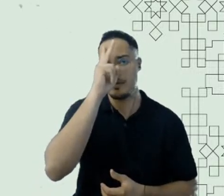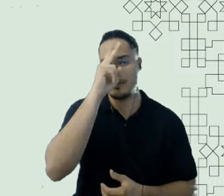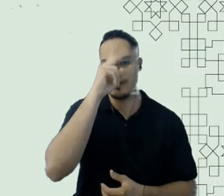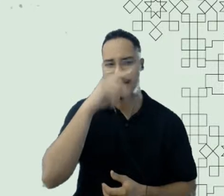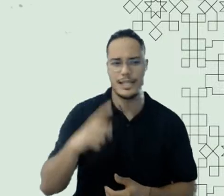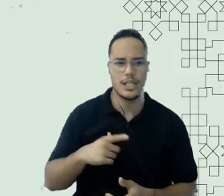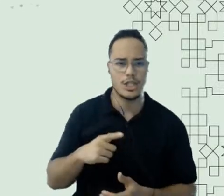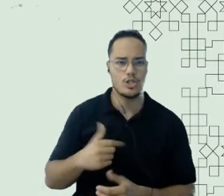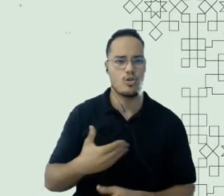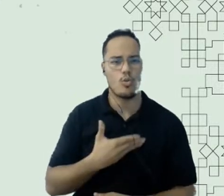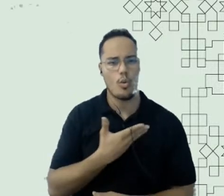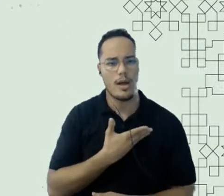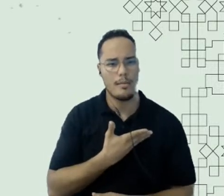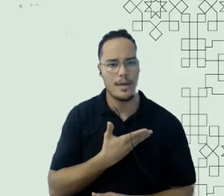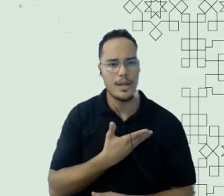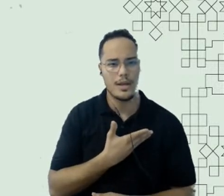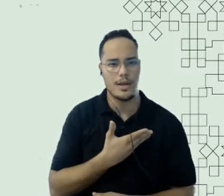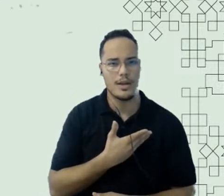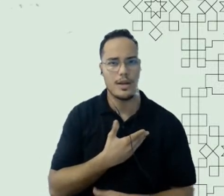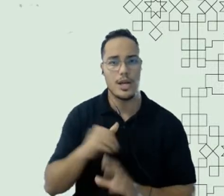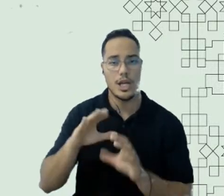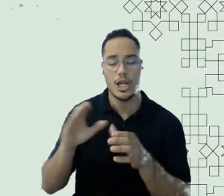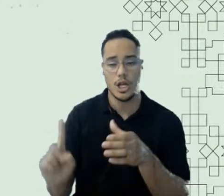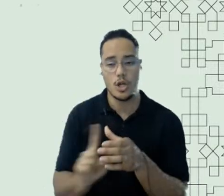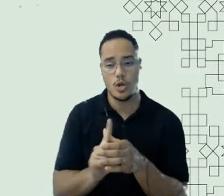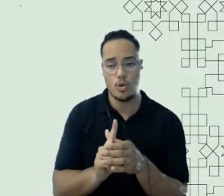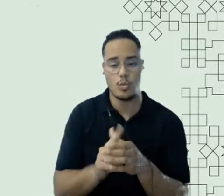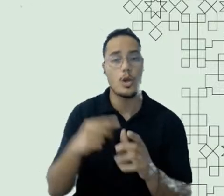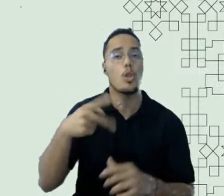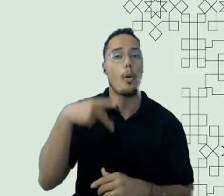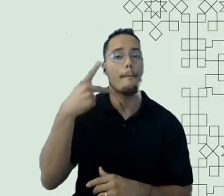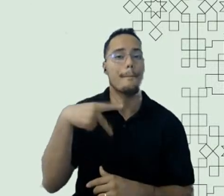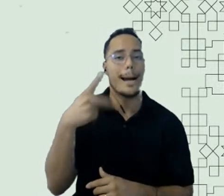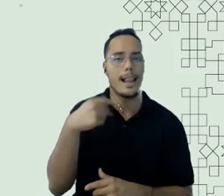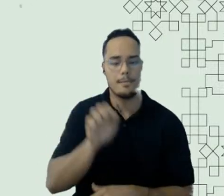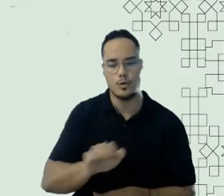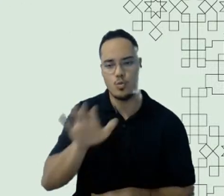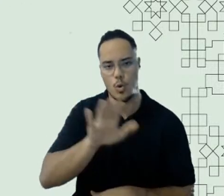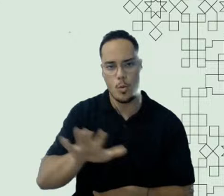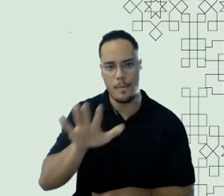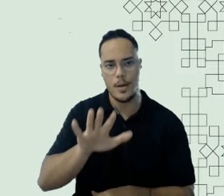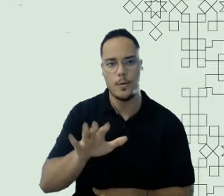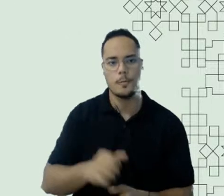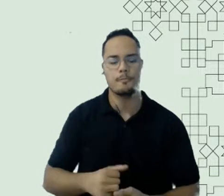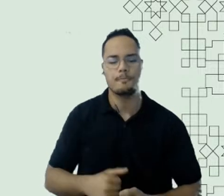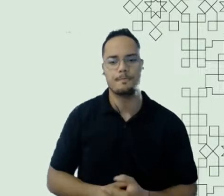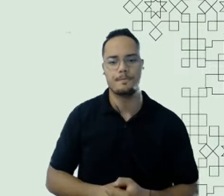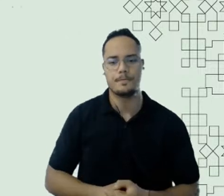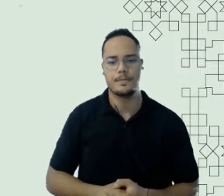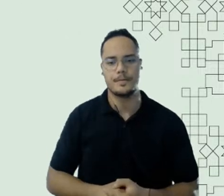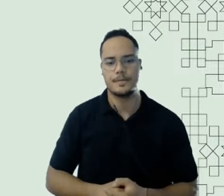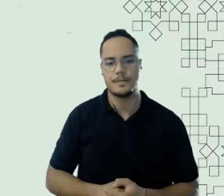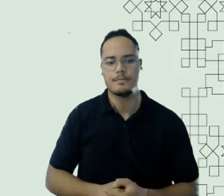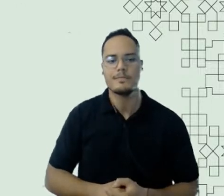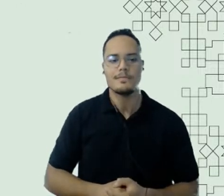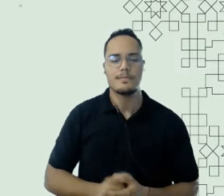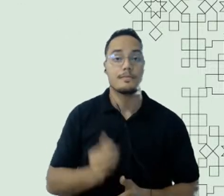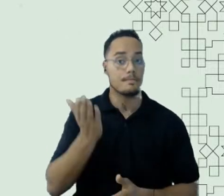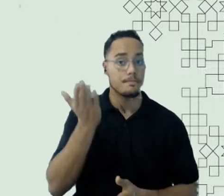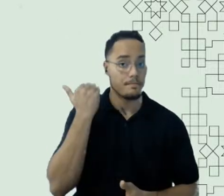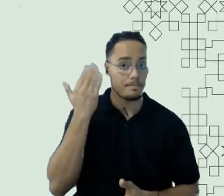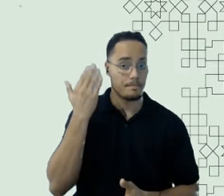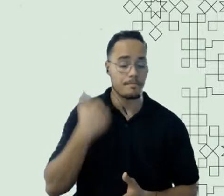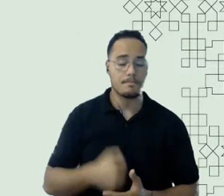Brussels. And actually, at the time, her son was, I don't know, I think he